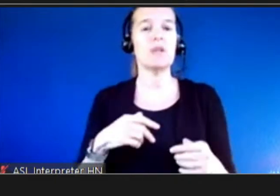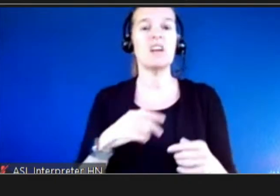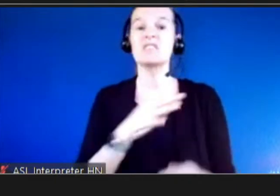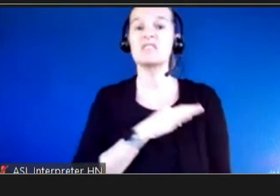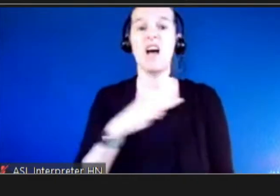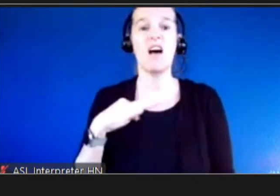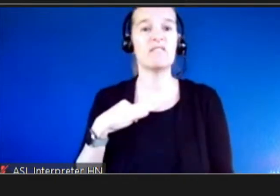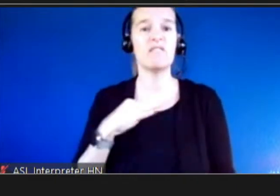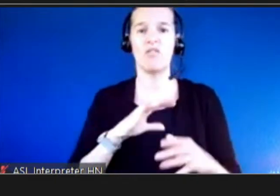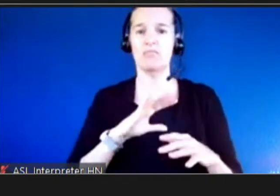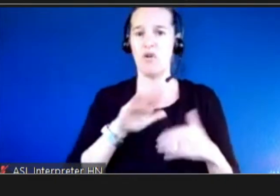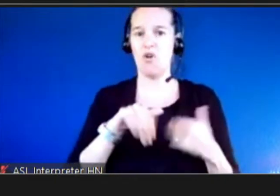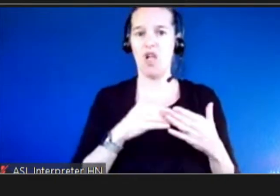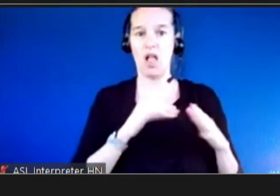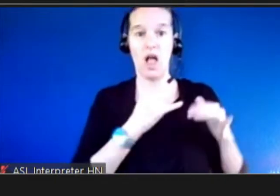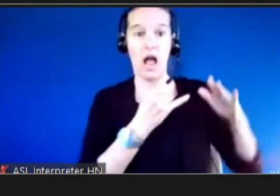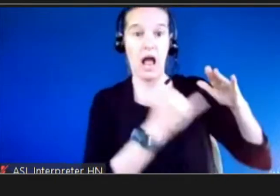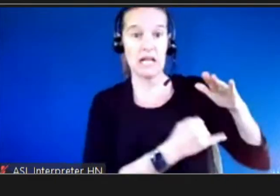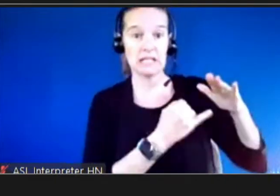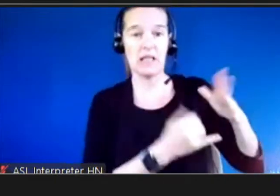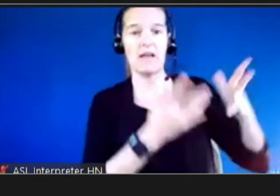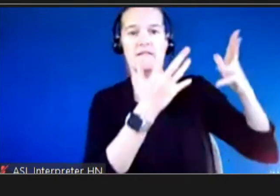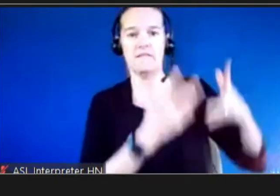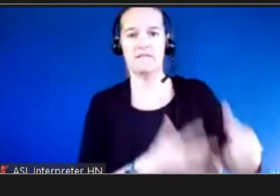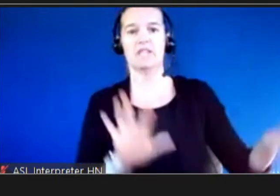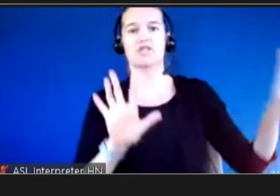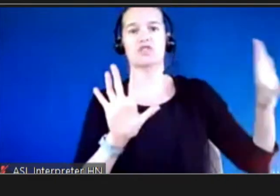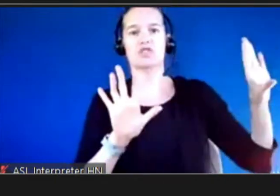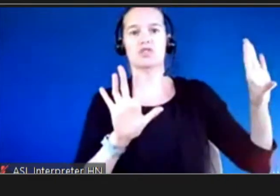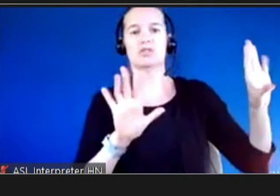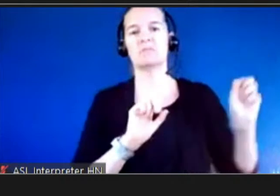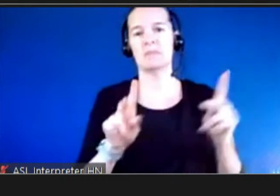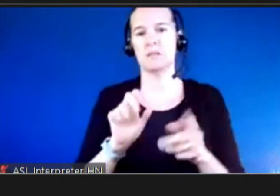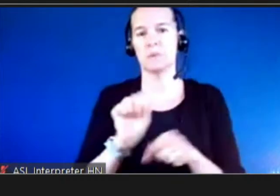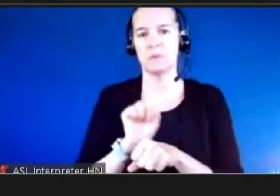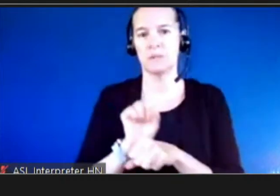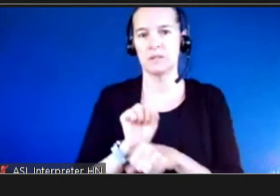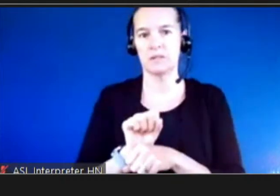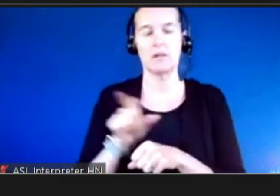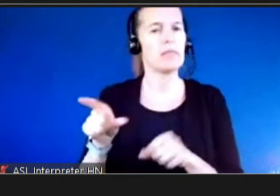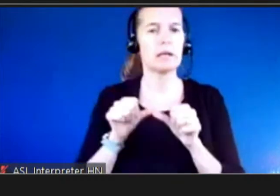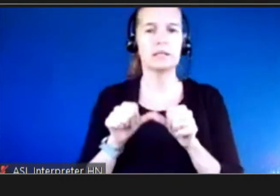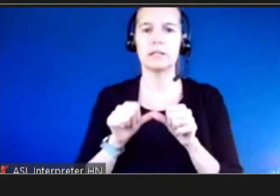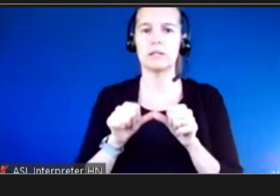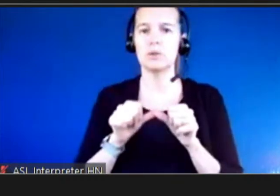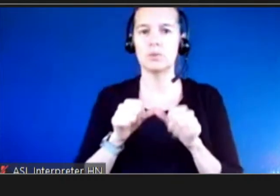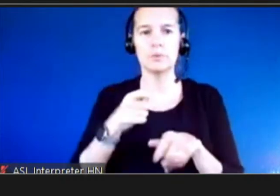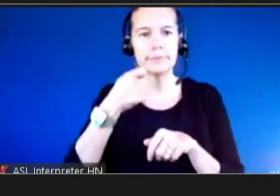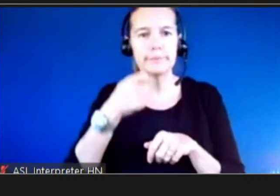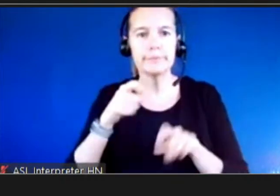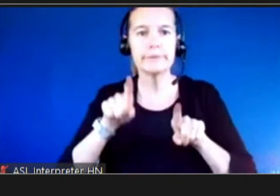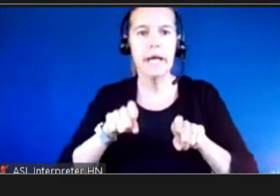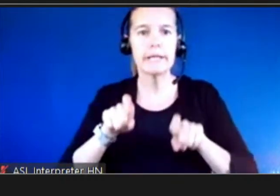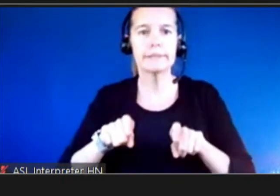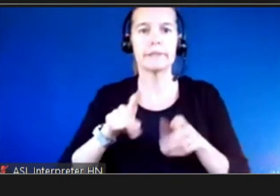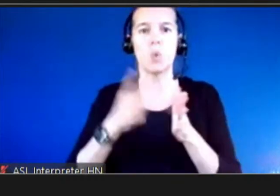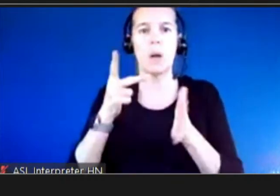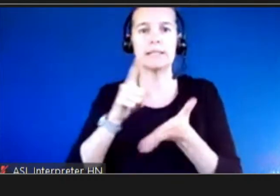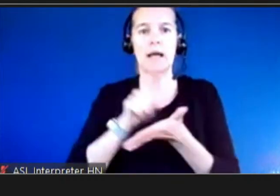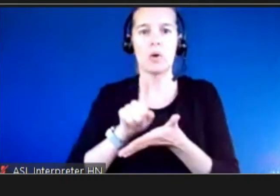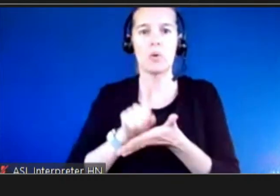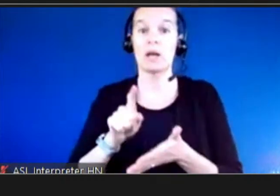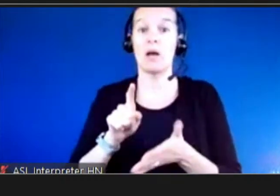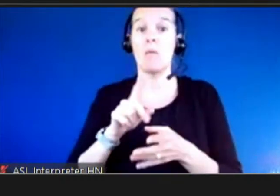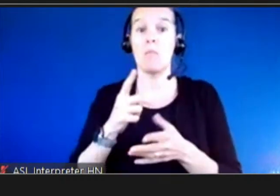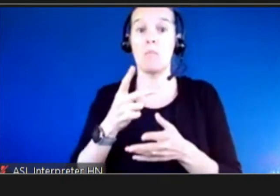from isolation, and we continue to see them do testing twice a week of all inmates and